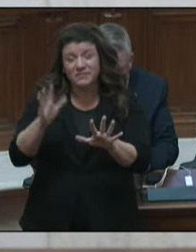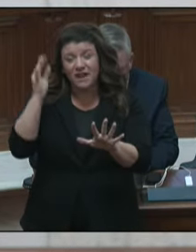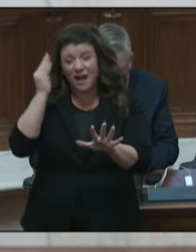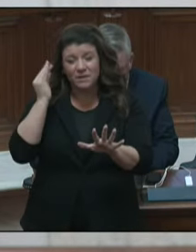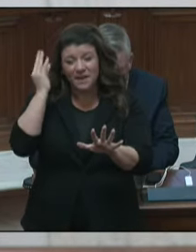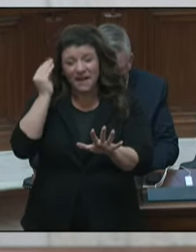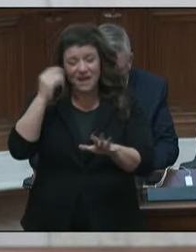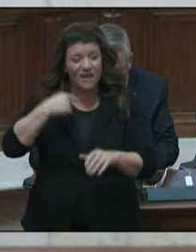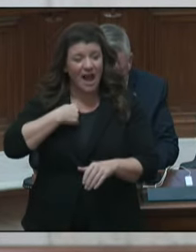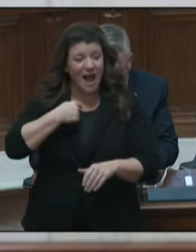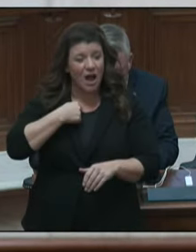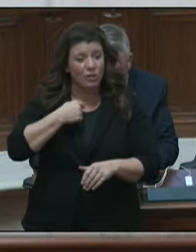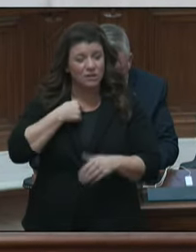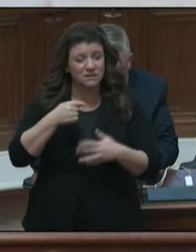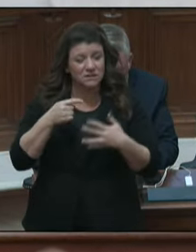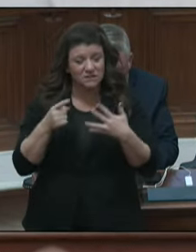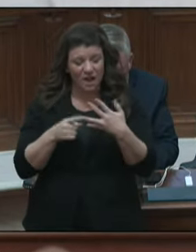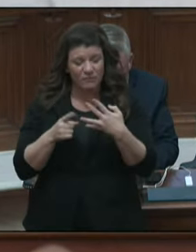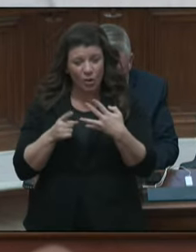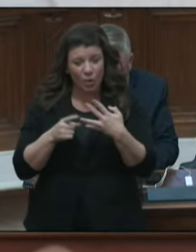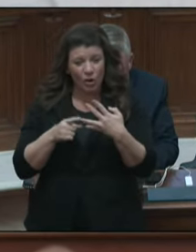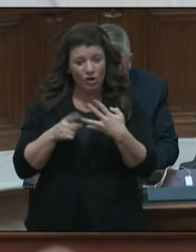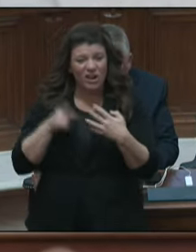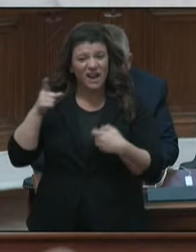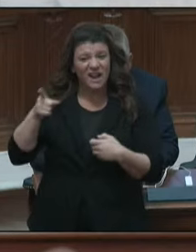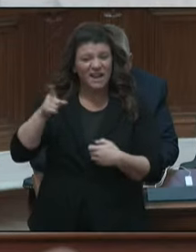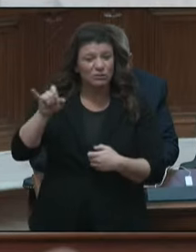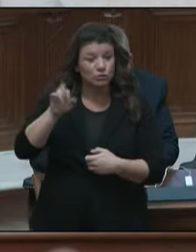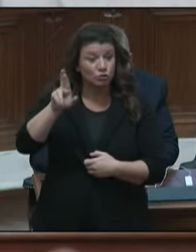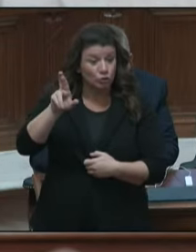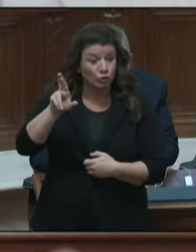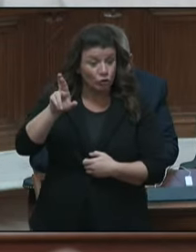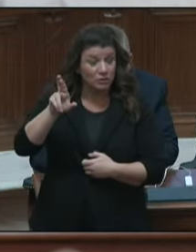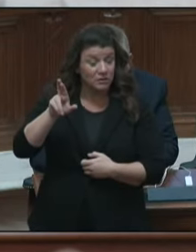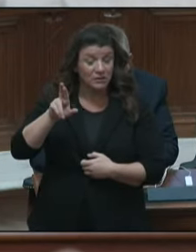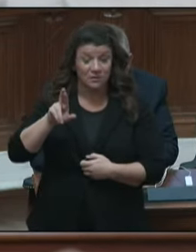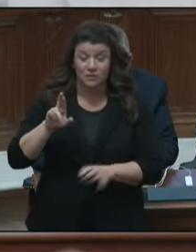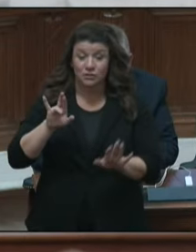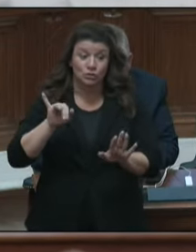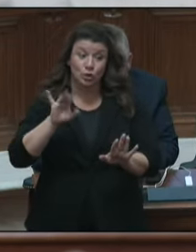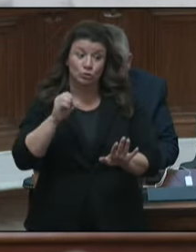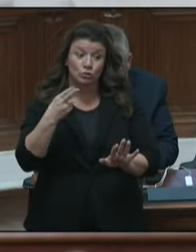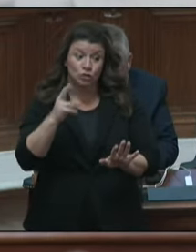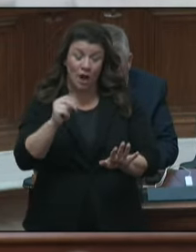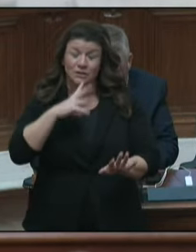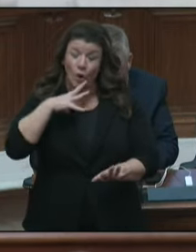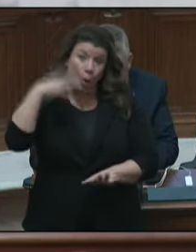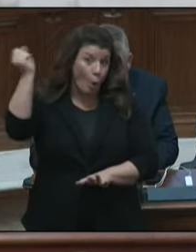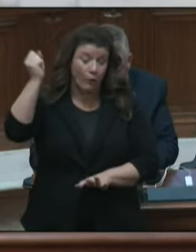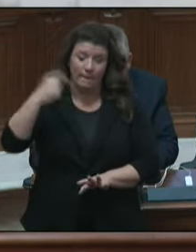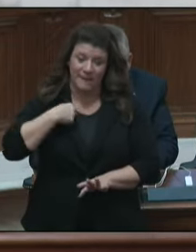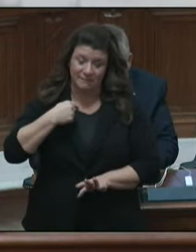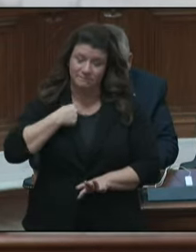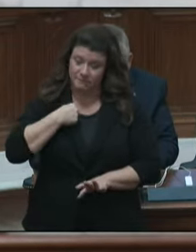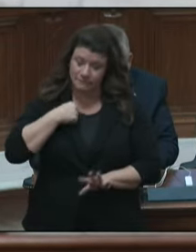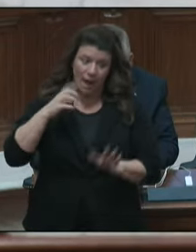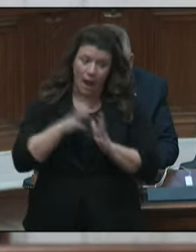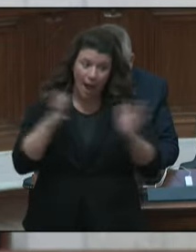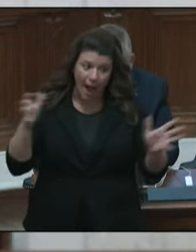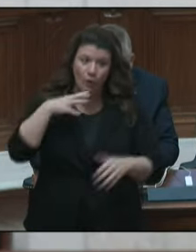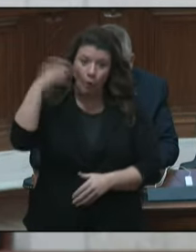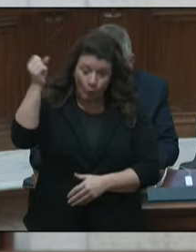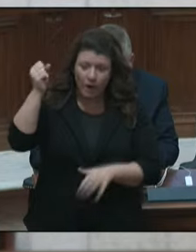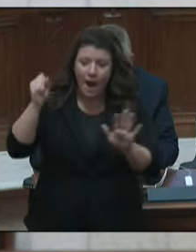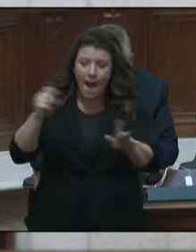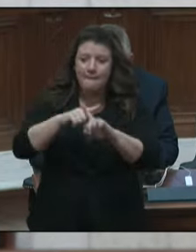I believe I was a sophomore and John was a junior. So John's way, way, way older than me.